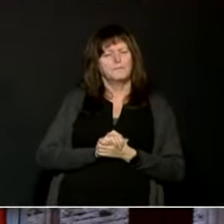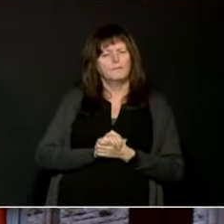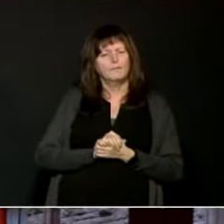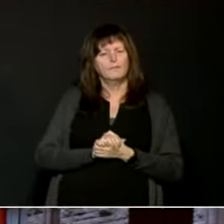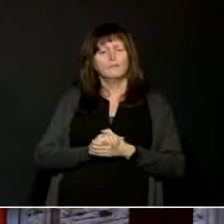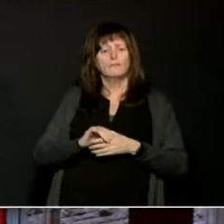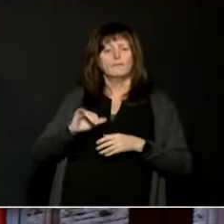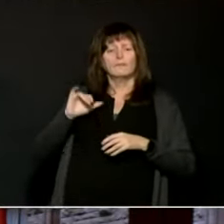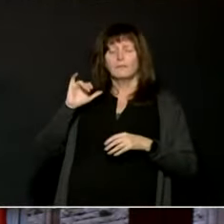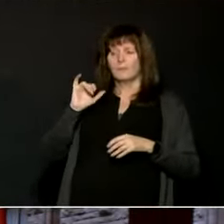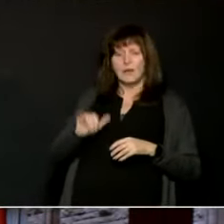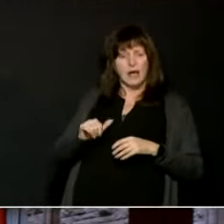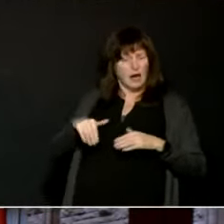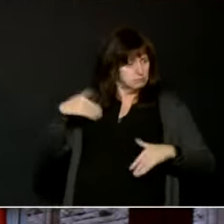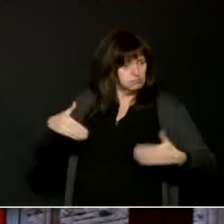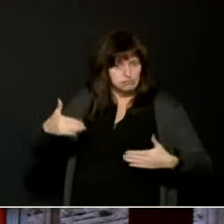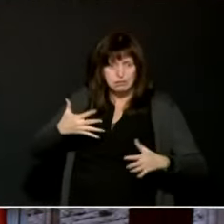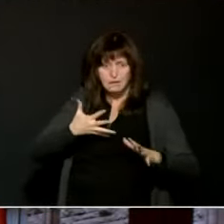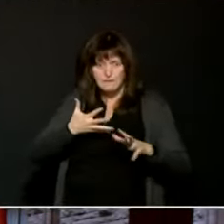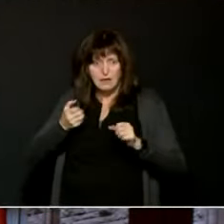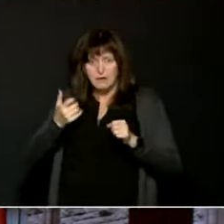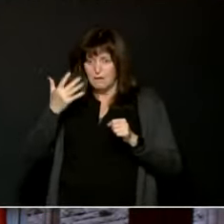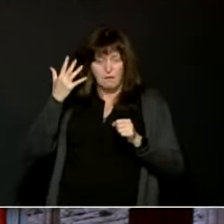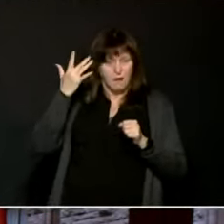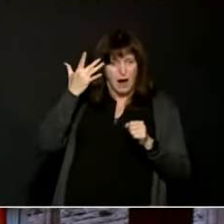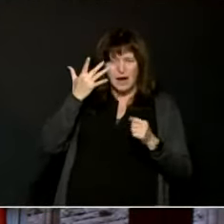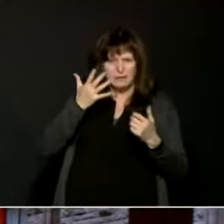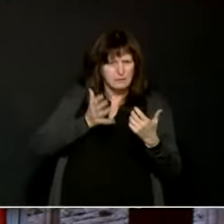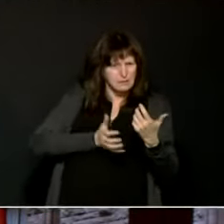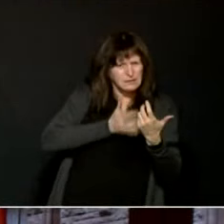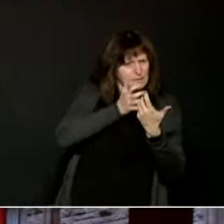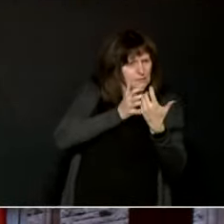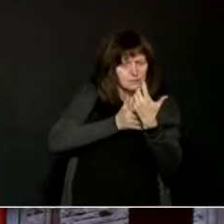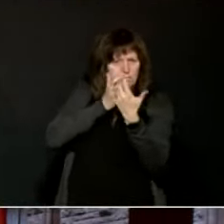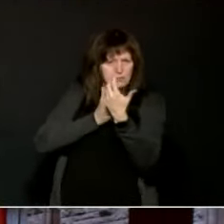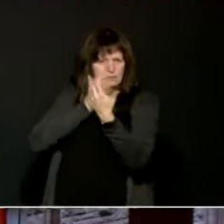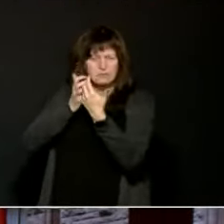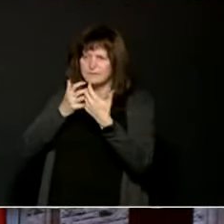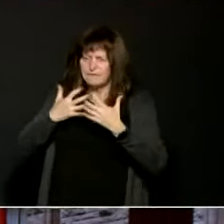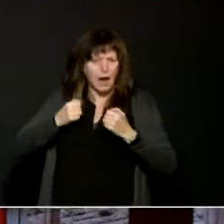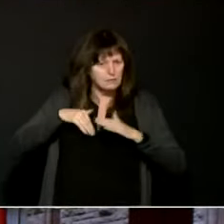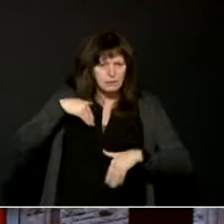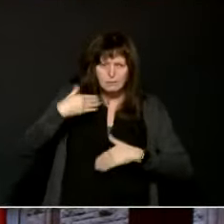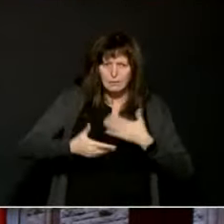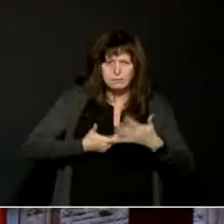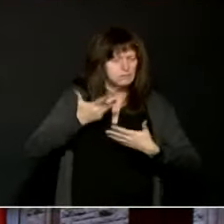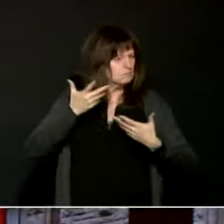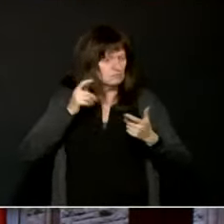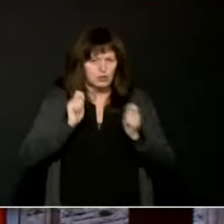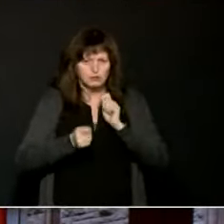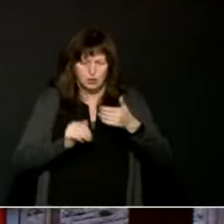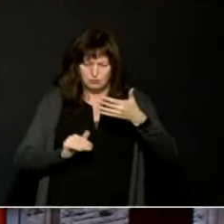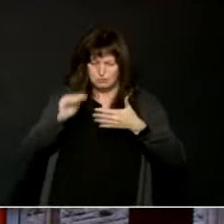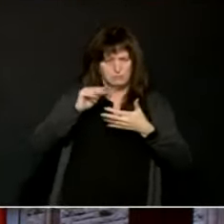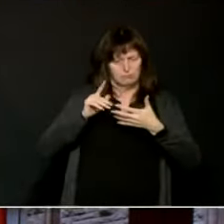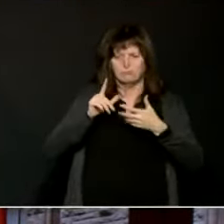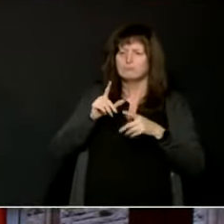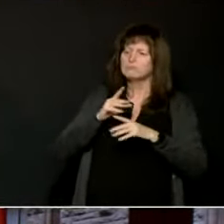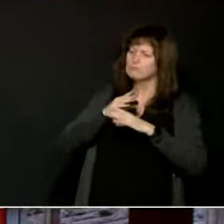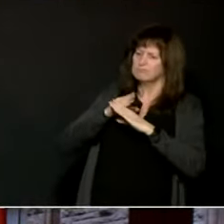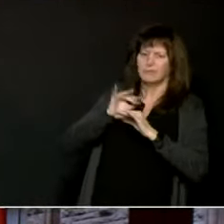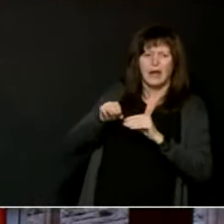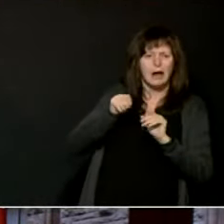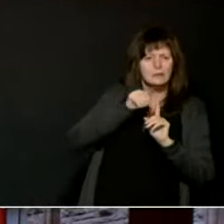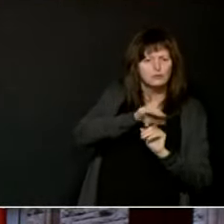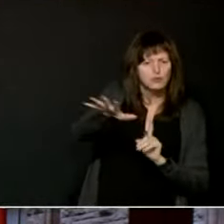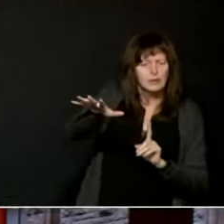then we are trying to adapt and move more quickly to try and curtail the spread of these cases, especially the variants of